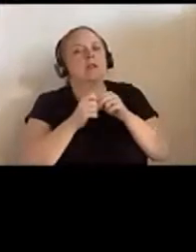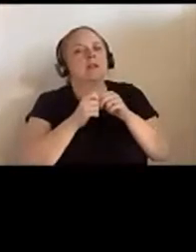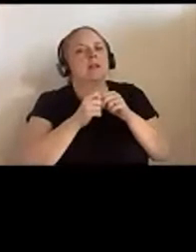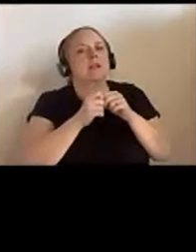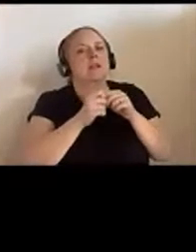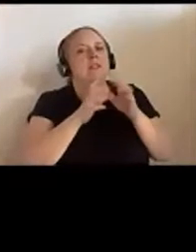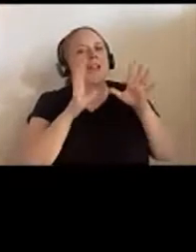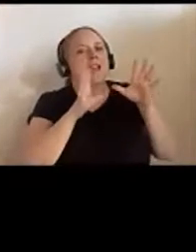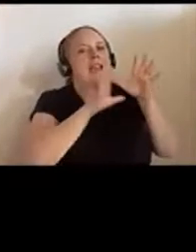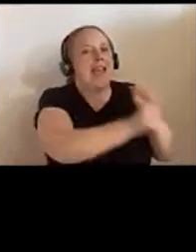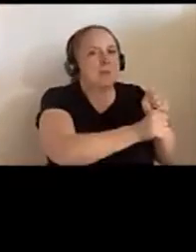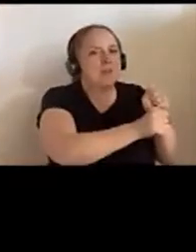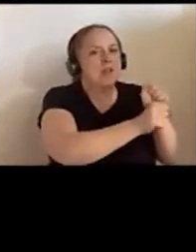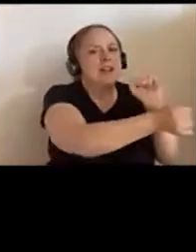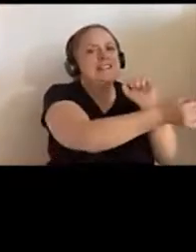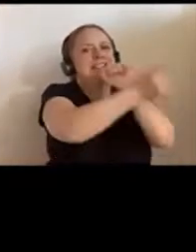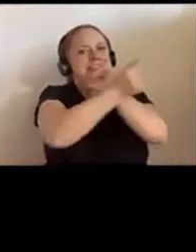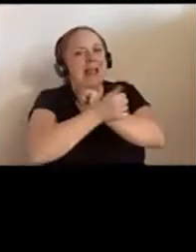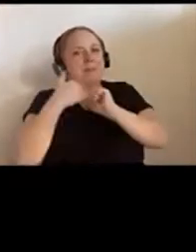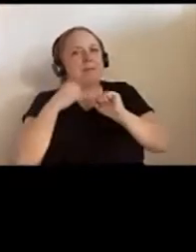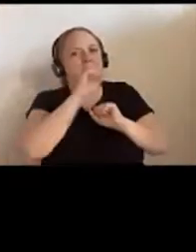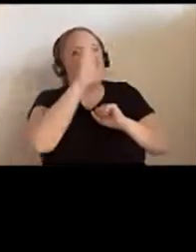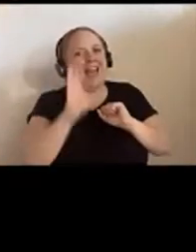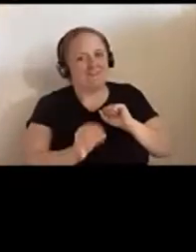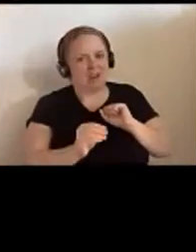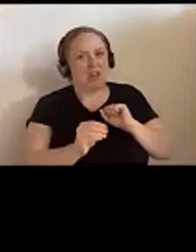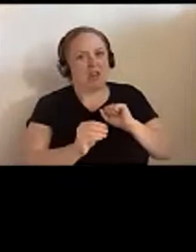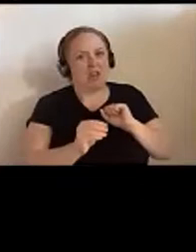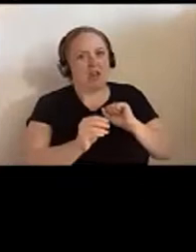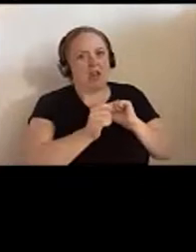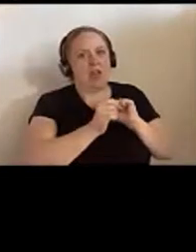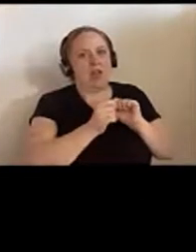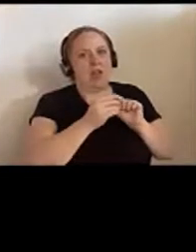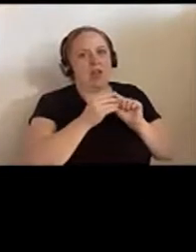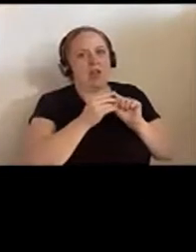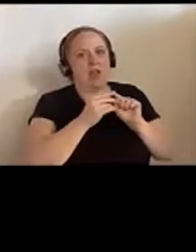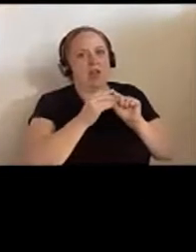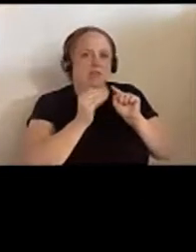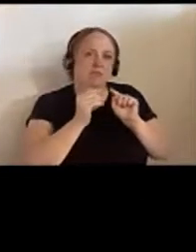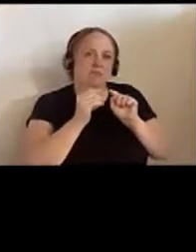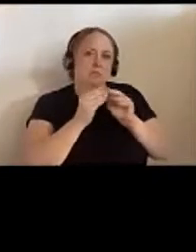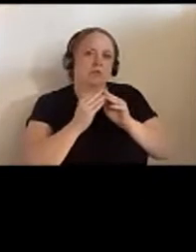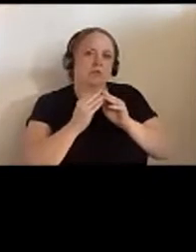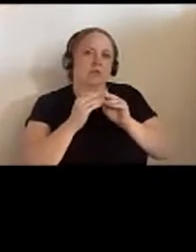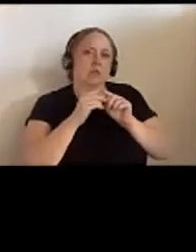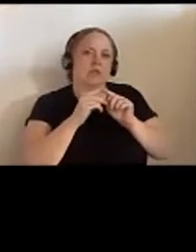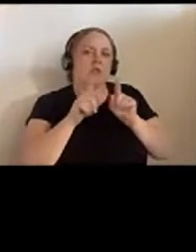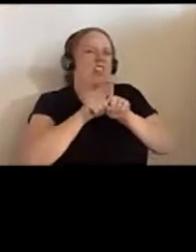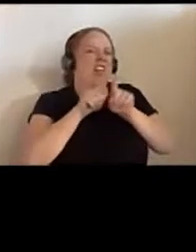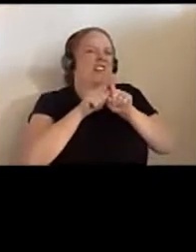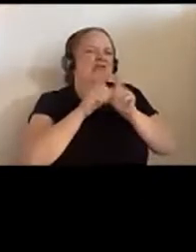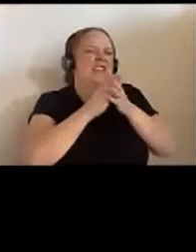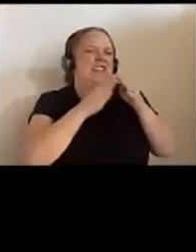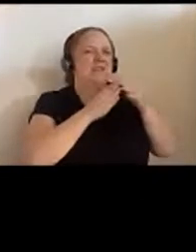capture and enslave people in Africa and to bring them to the Caribbean and North America. And it kind of would